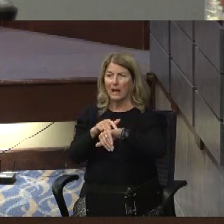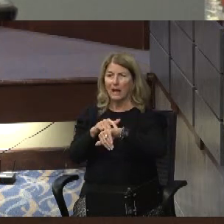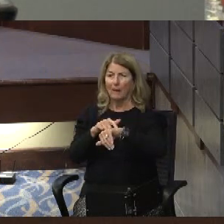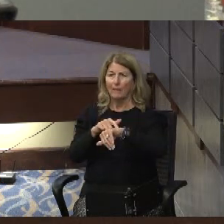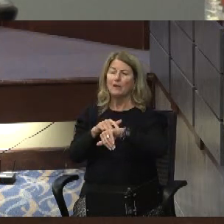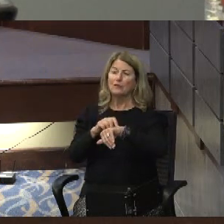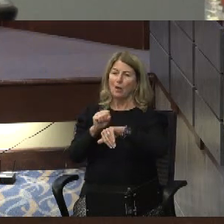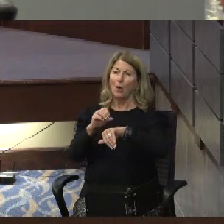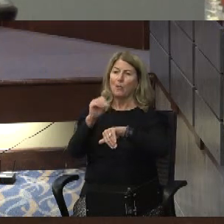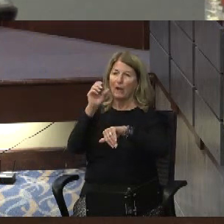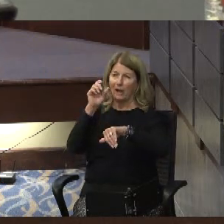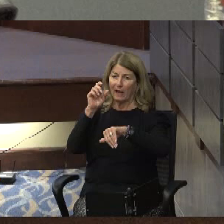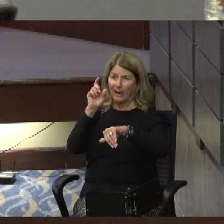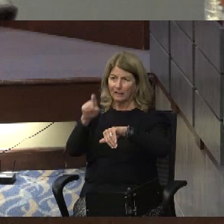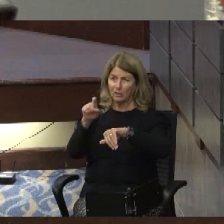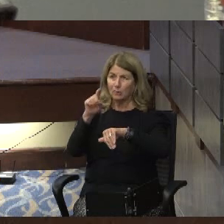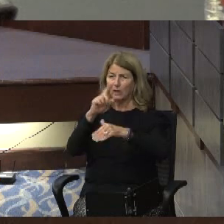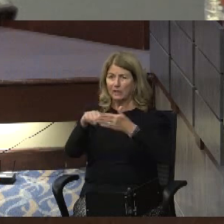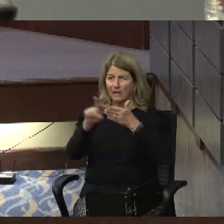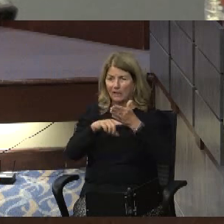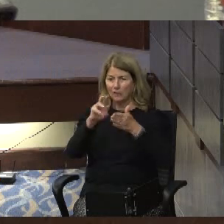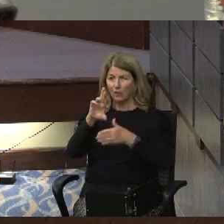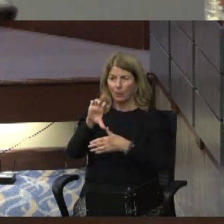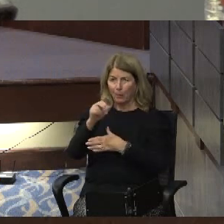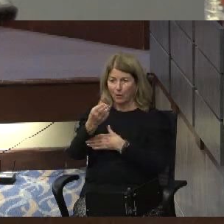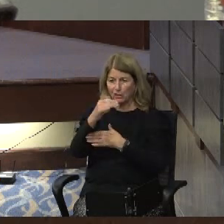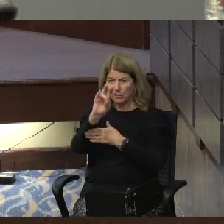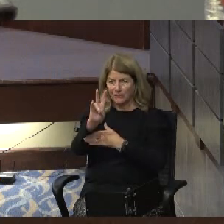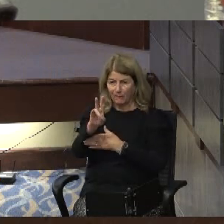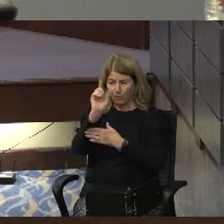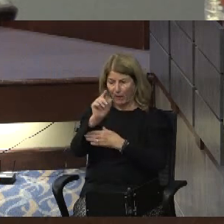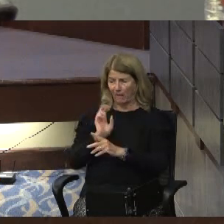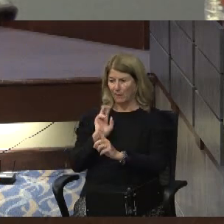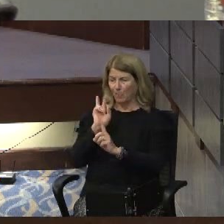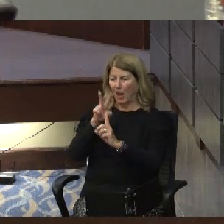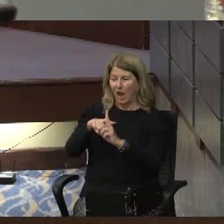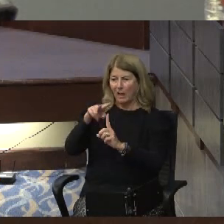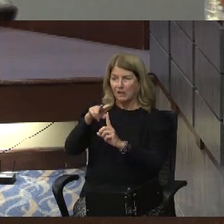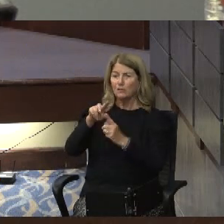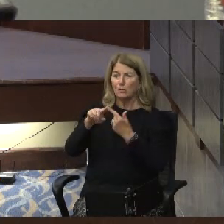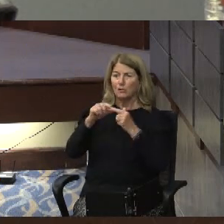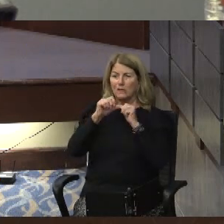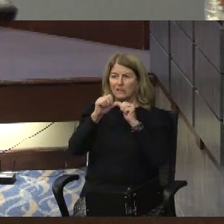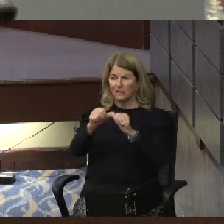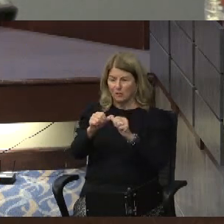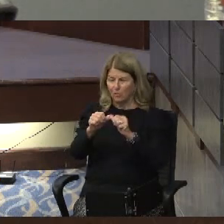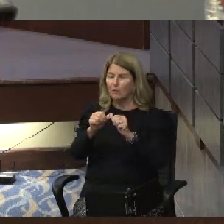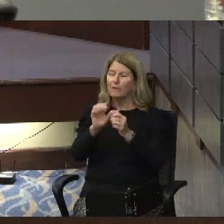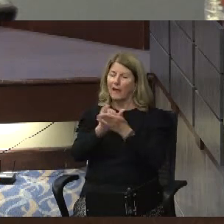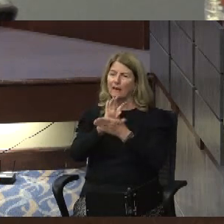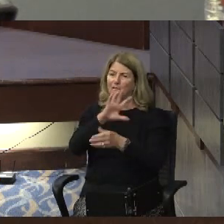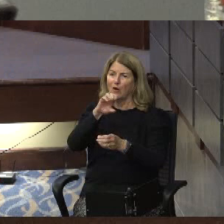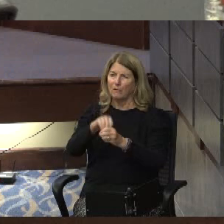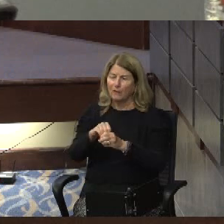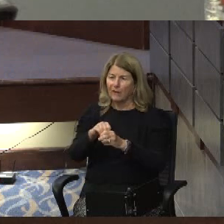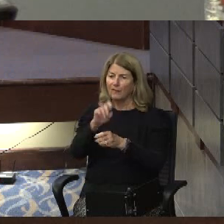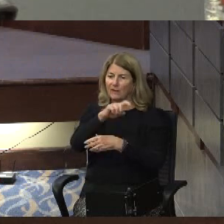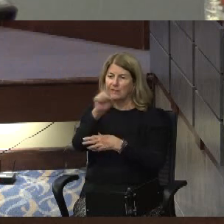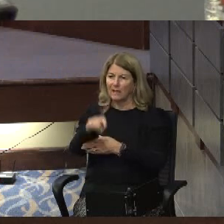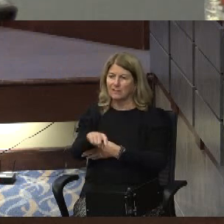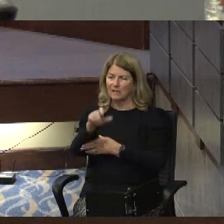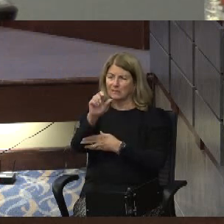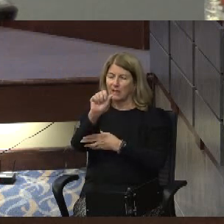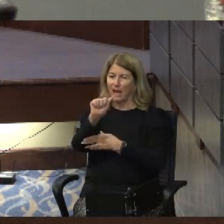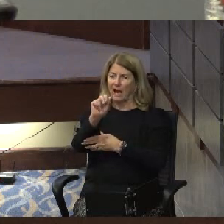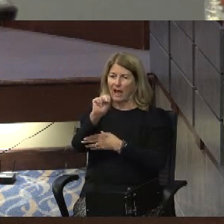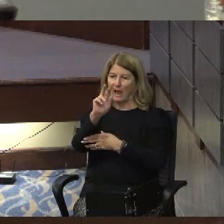7th council meeting. And so we have applied for those funds to continue our involvement in the Texas Anti-Gang Program, and wanted to